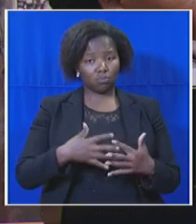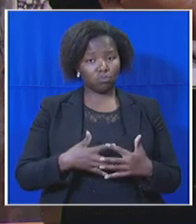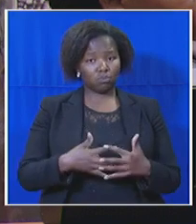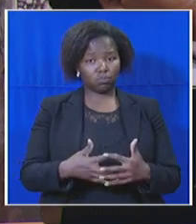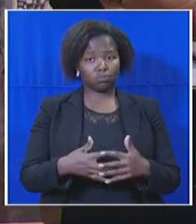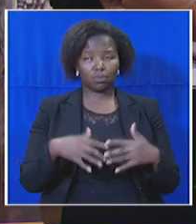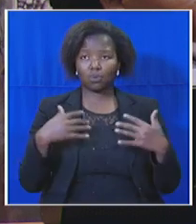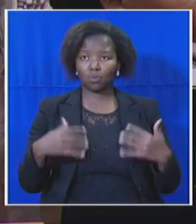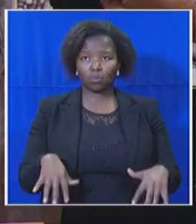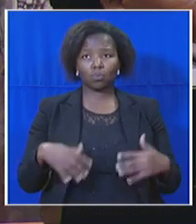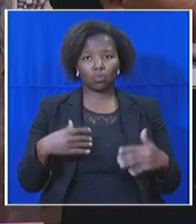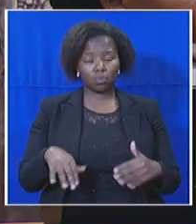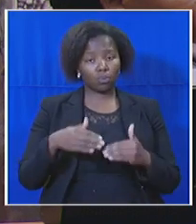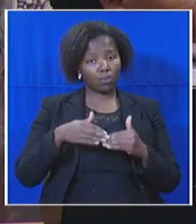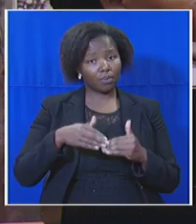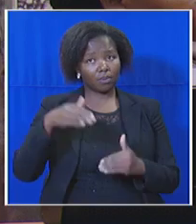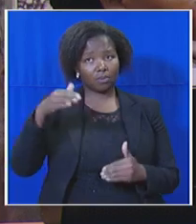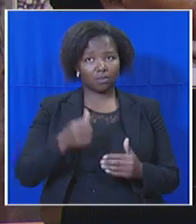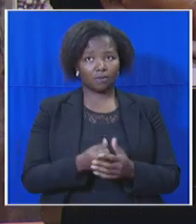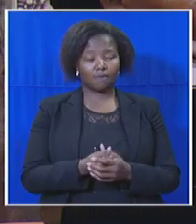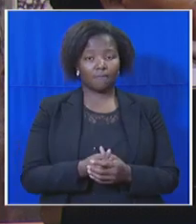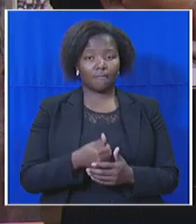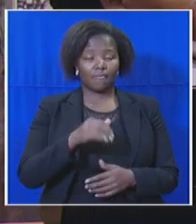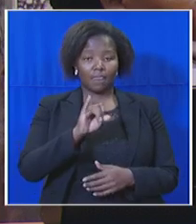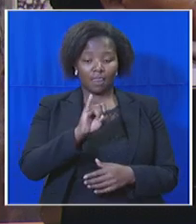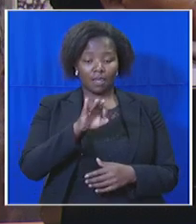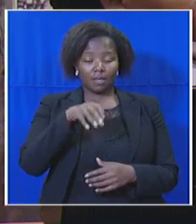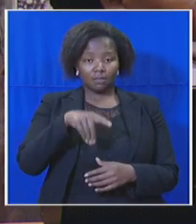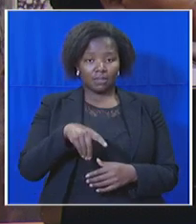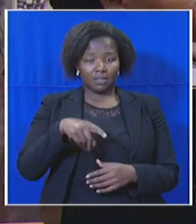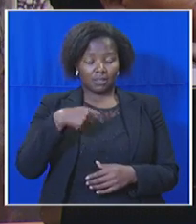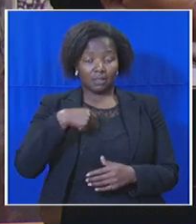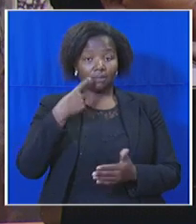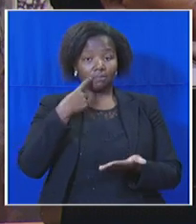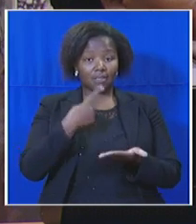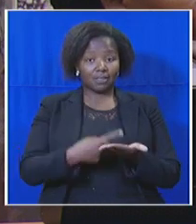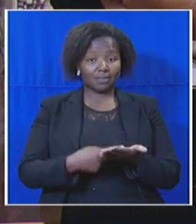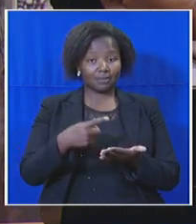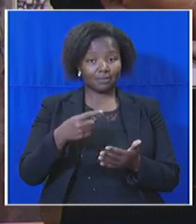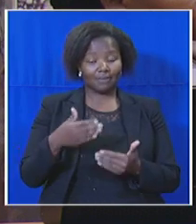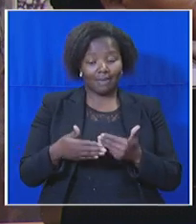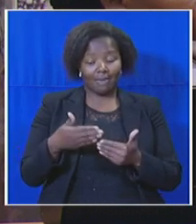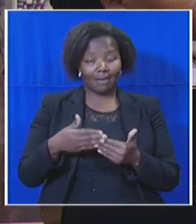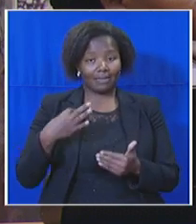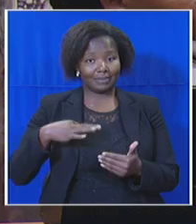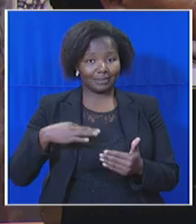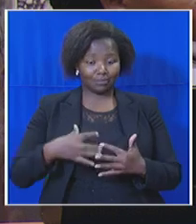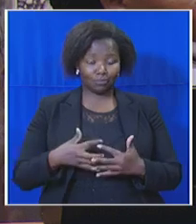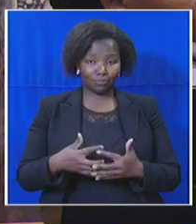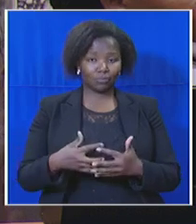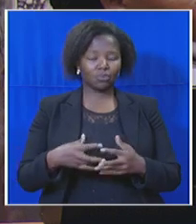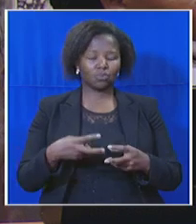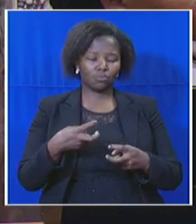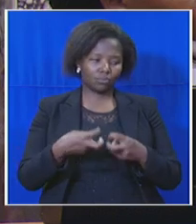3 years. The IFP believes that teenage pregnancy is a national disaster.